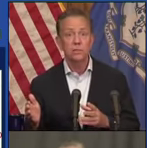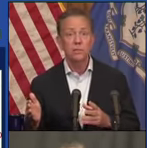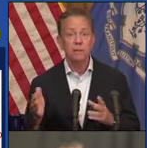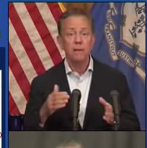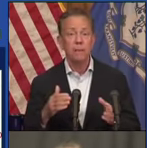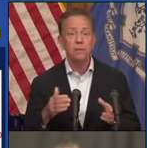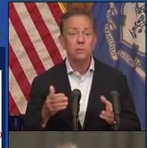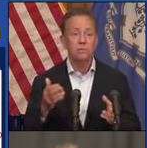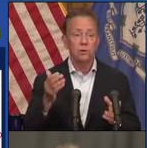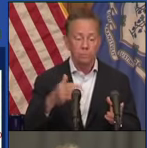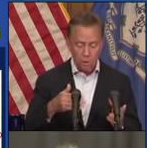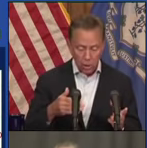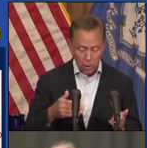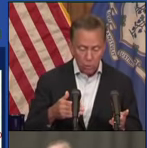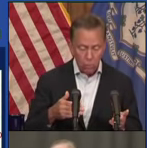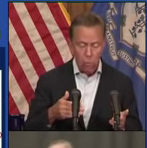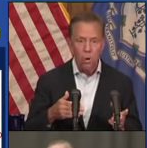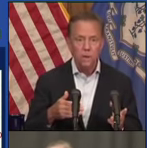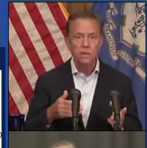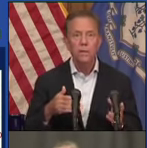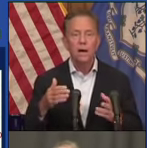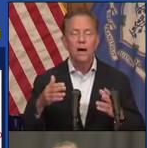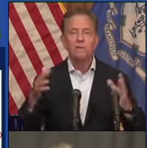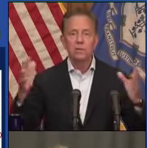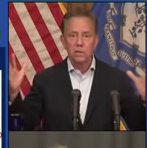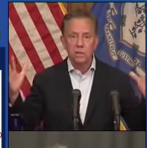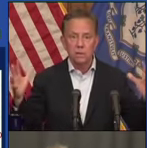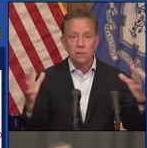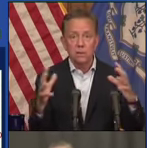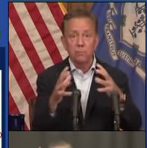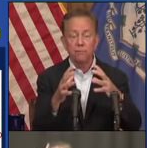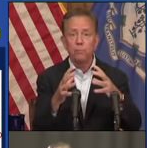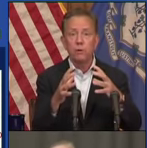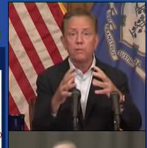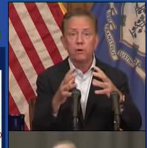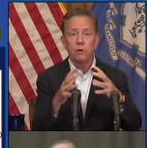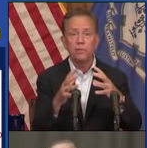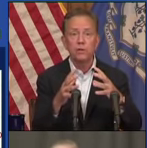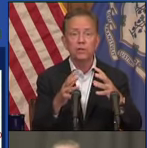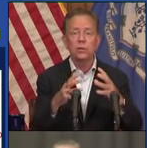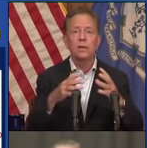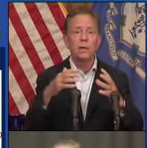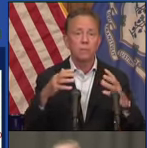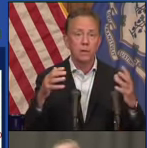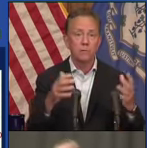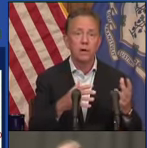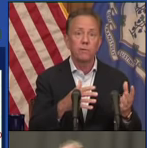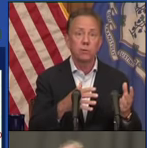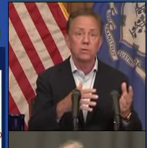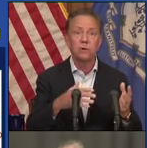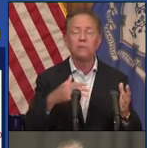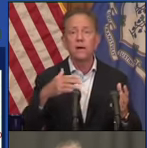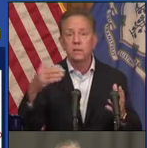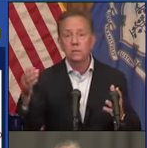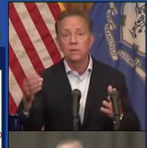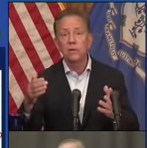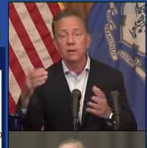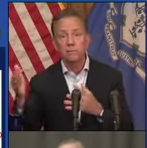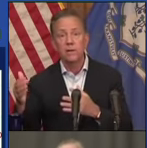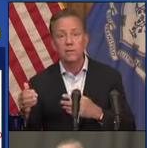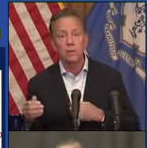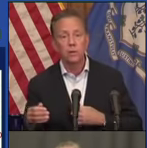that means that if you're below one, obviously the footprint for COVID is shrinking, because for every person infected,